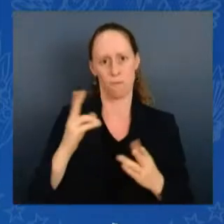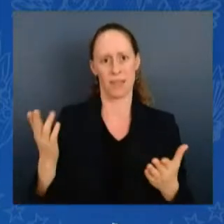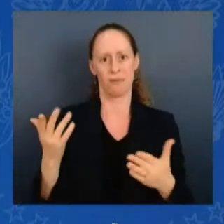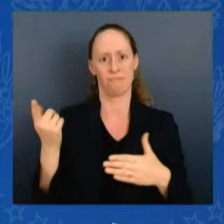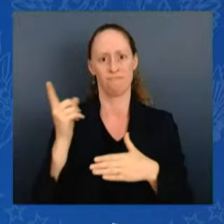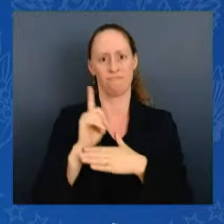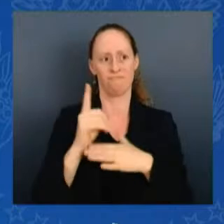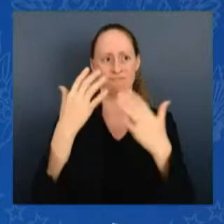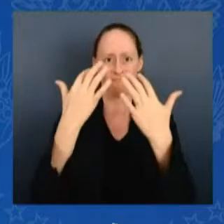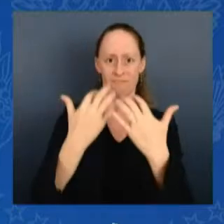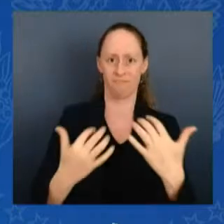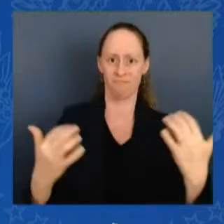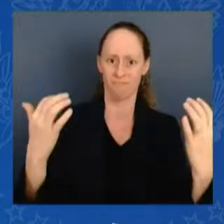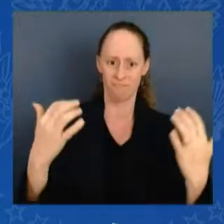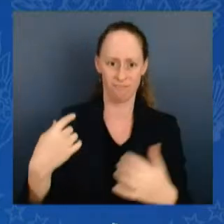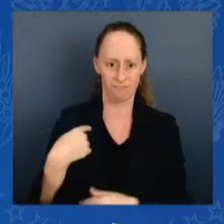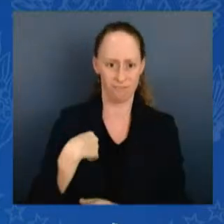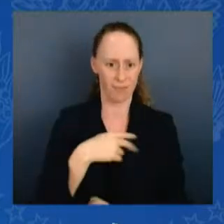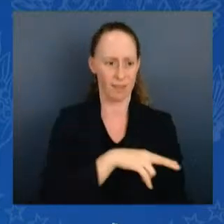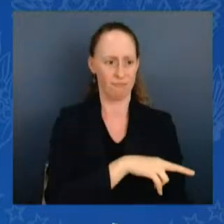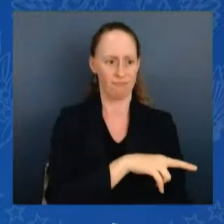so many friends.